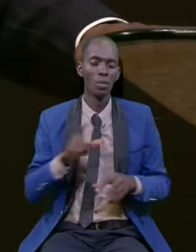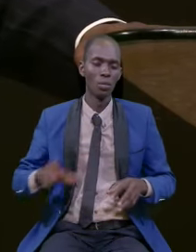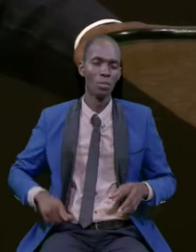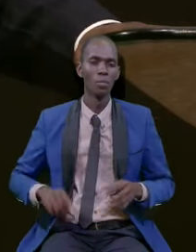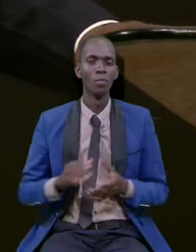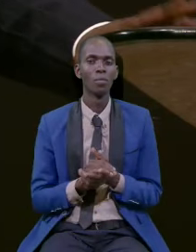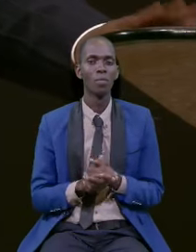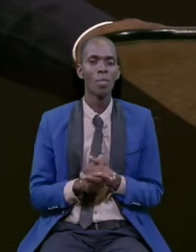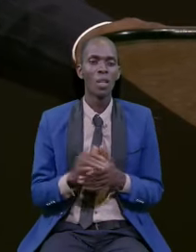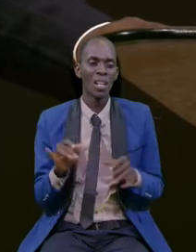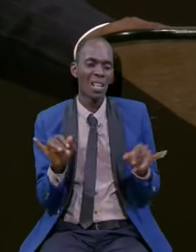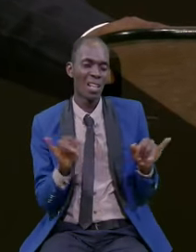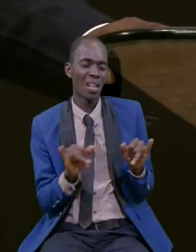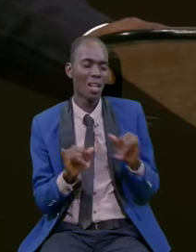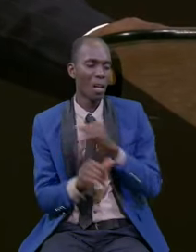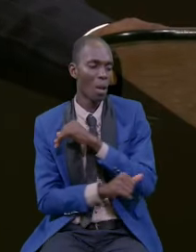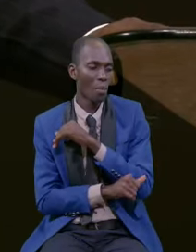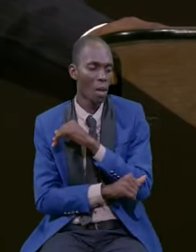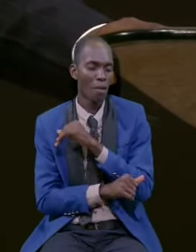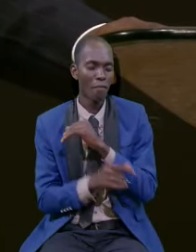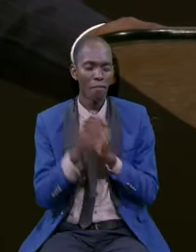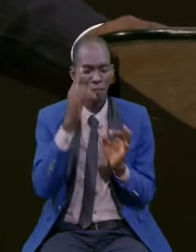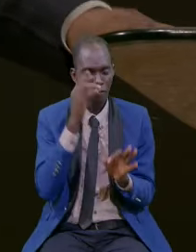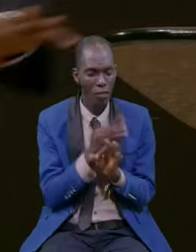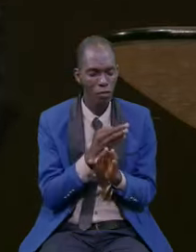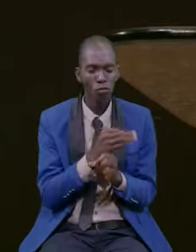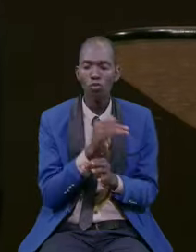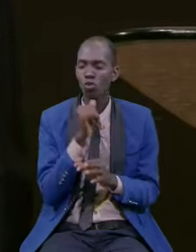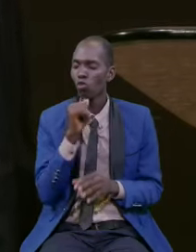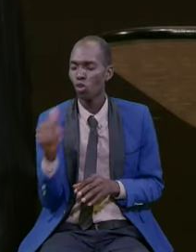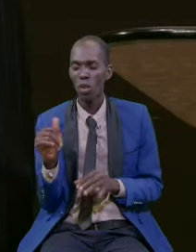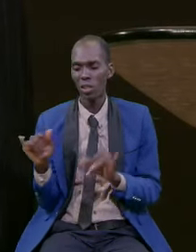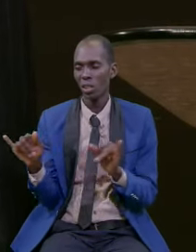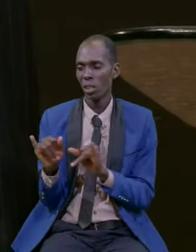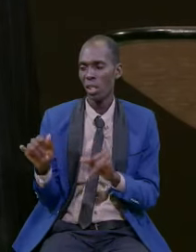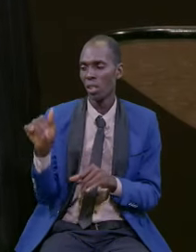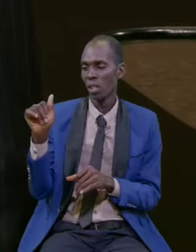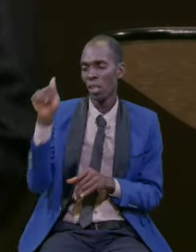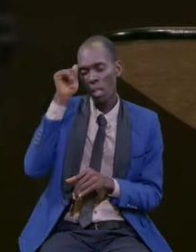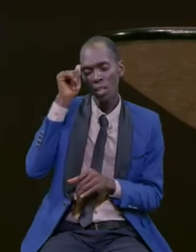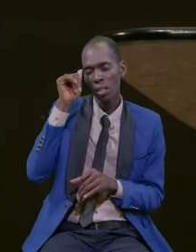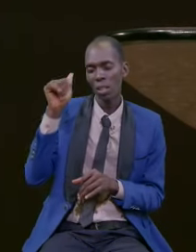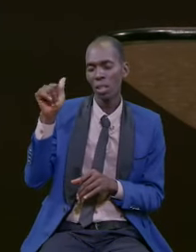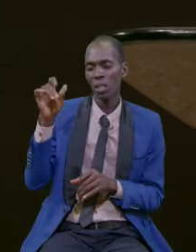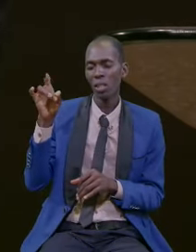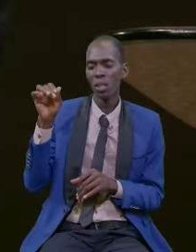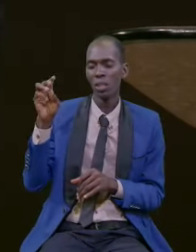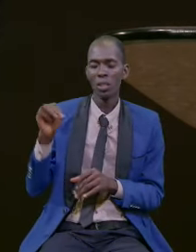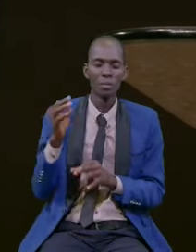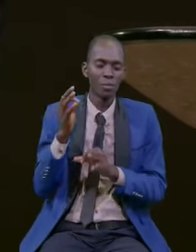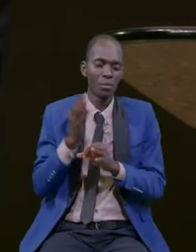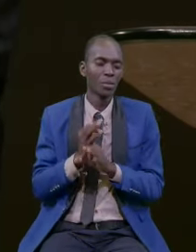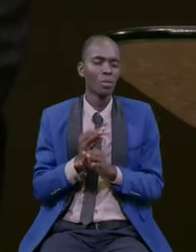not like Adam's dead faith. We must continue in obedience to